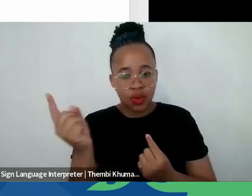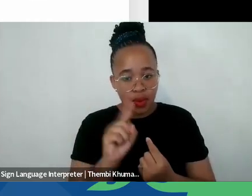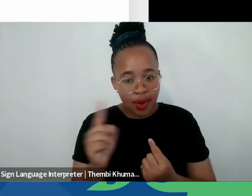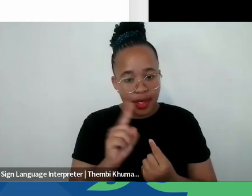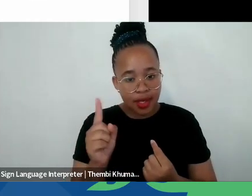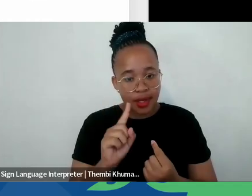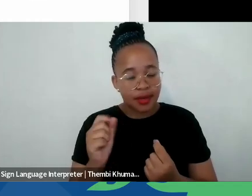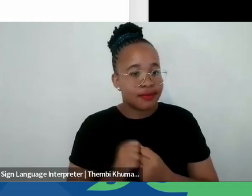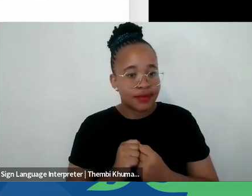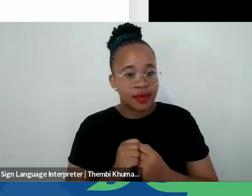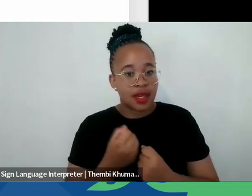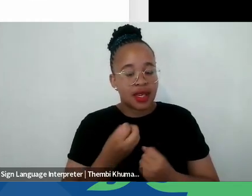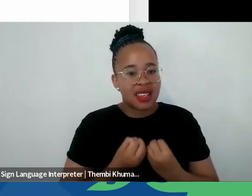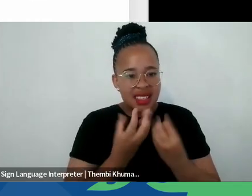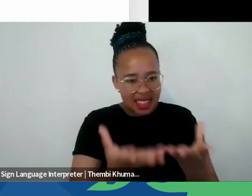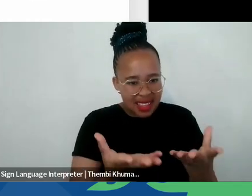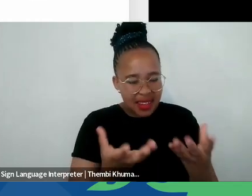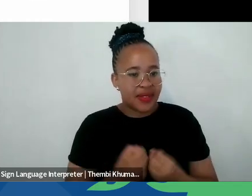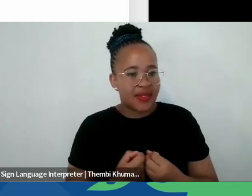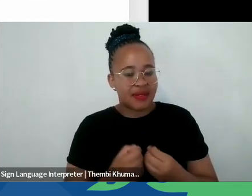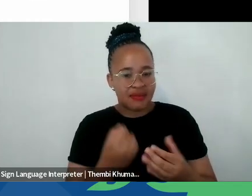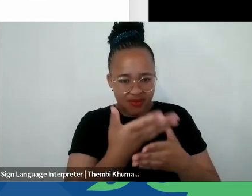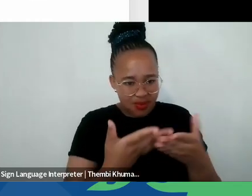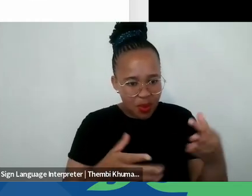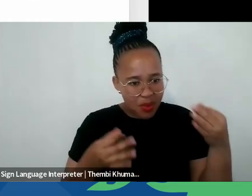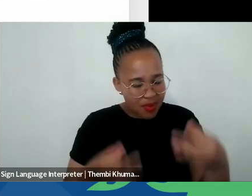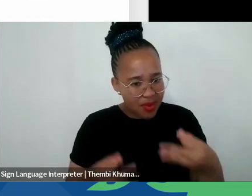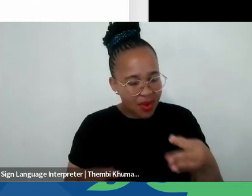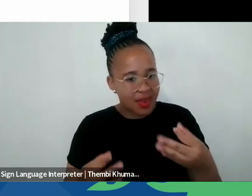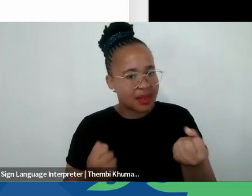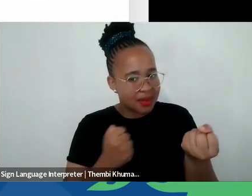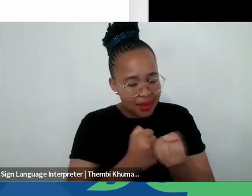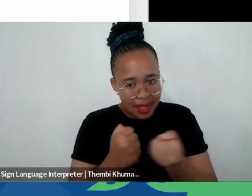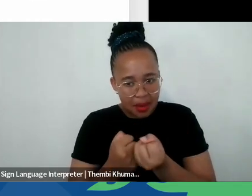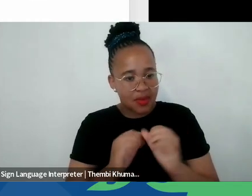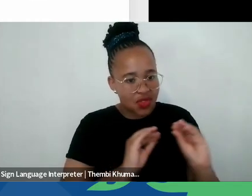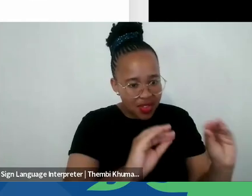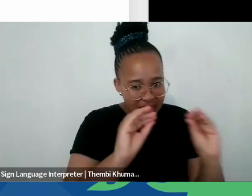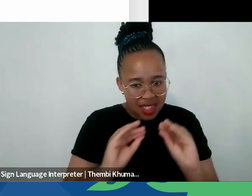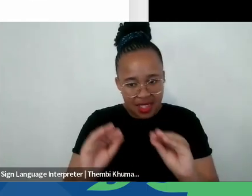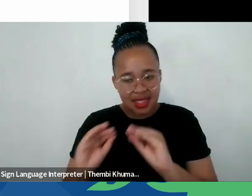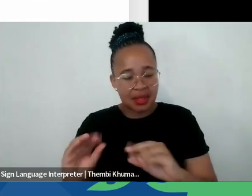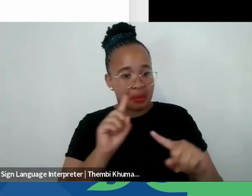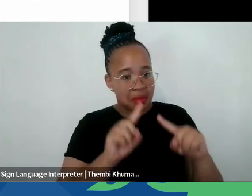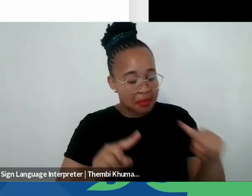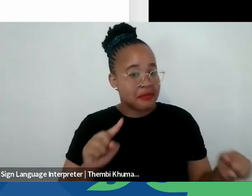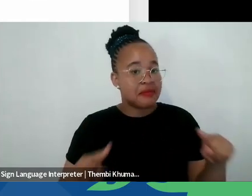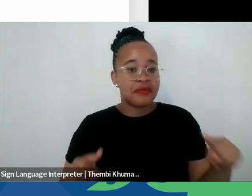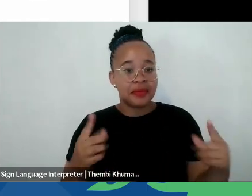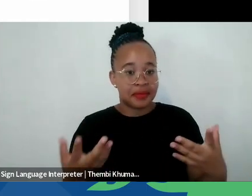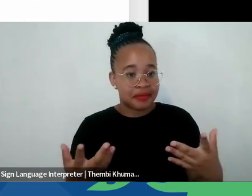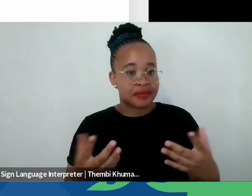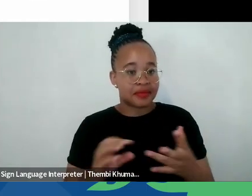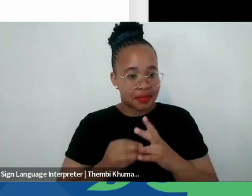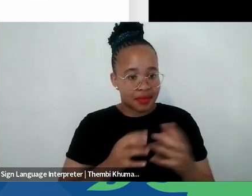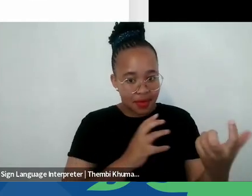competency trainings, and we integrated chemsex with government. We, for example, played the advocacy role with